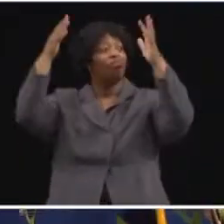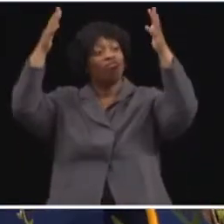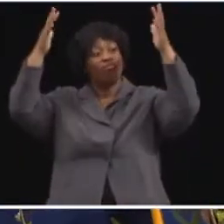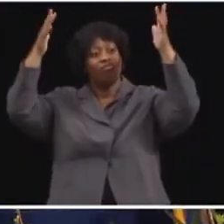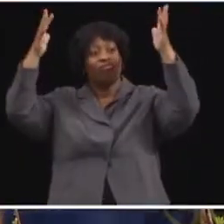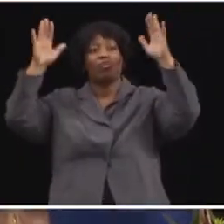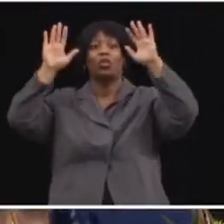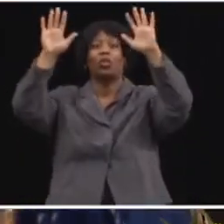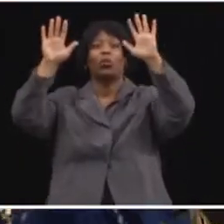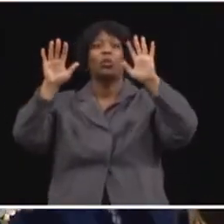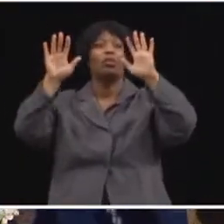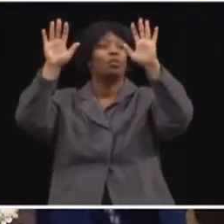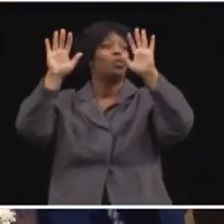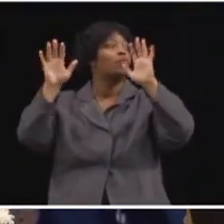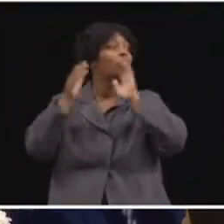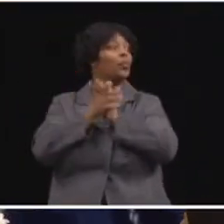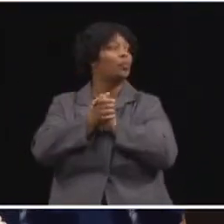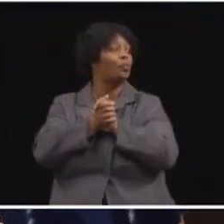fantastic.